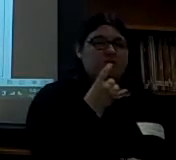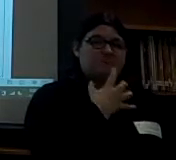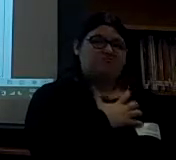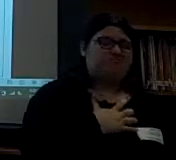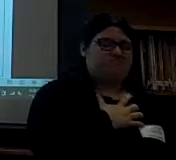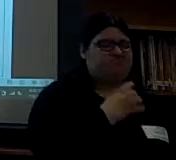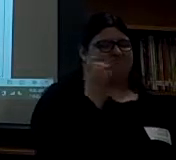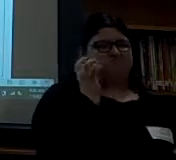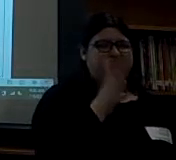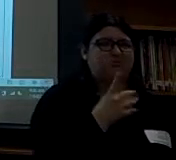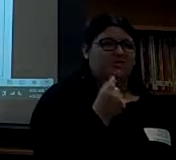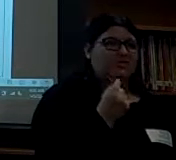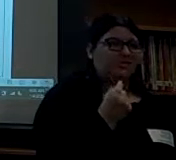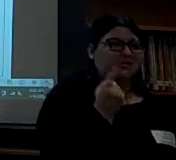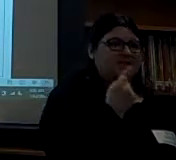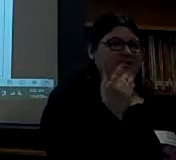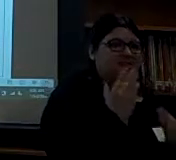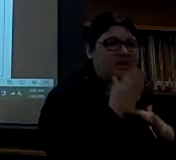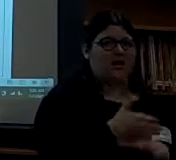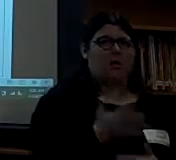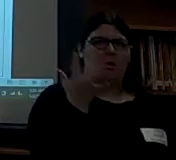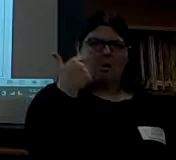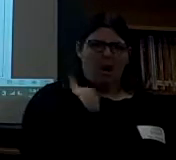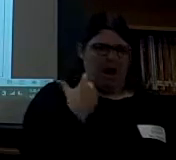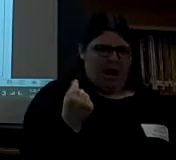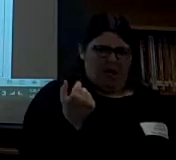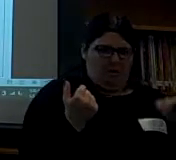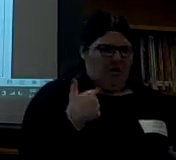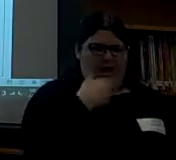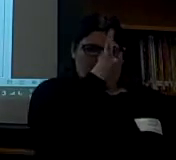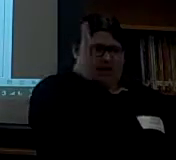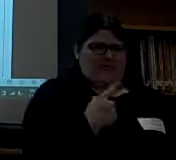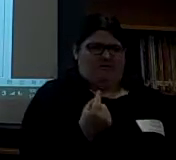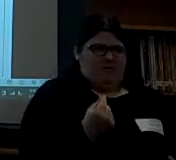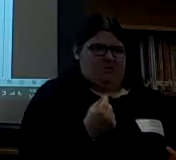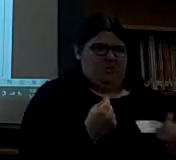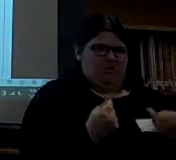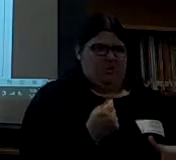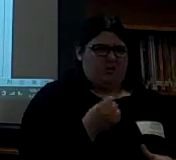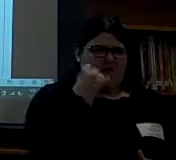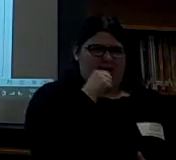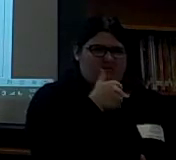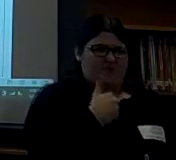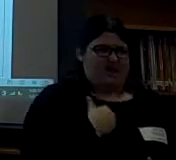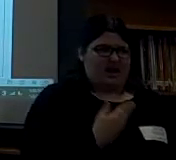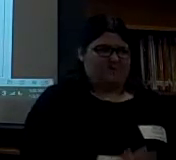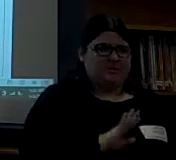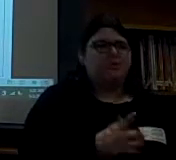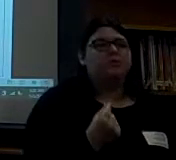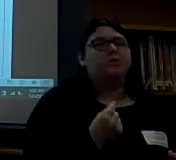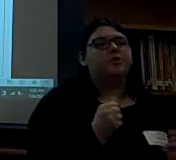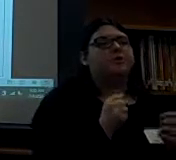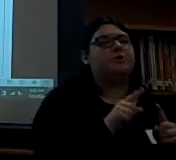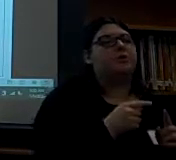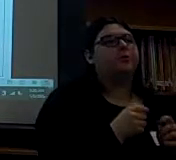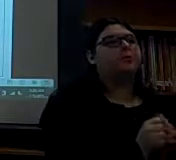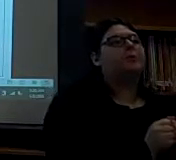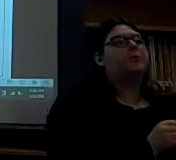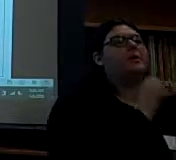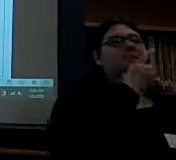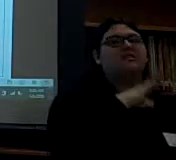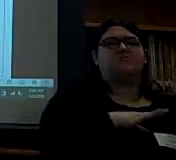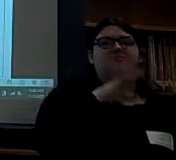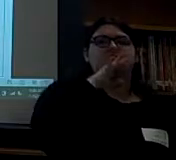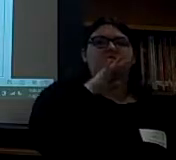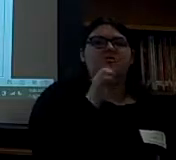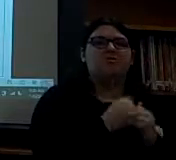that you did something that afterwards you were like, why did I do that? I would never have done that if I weren't so upset. Usually we do this when our kids frustrate us and we're like